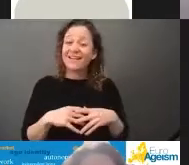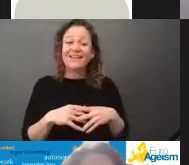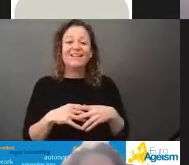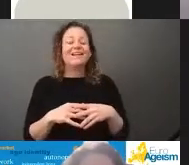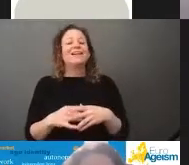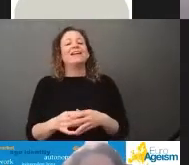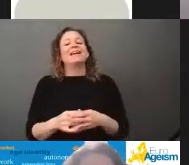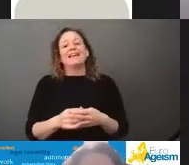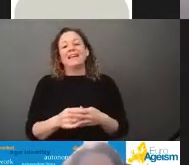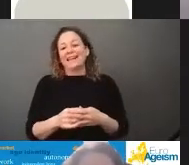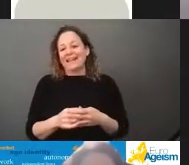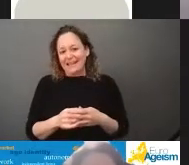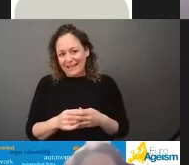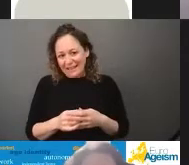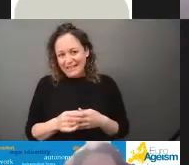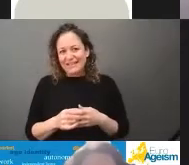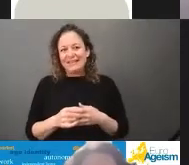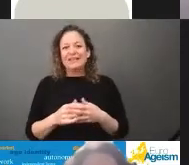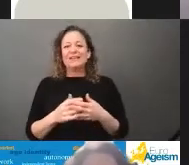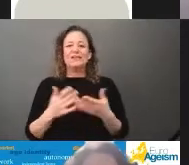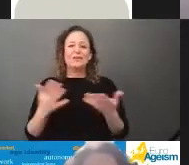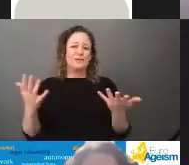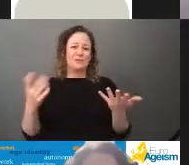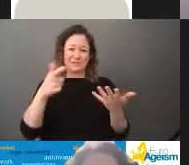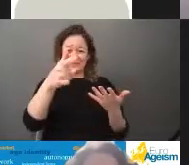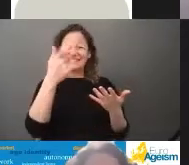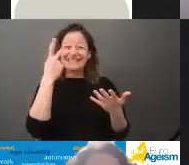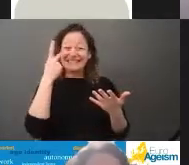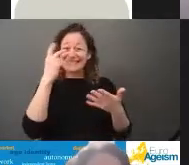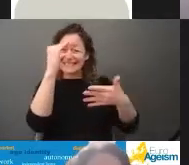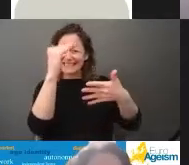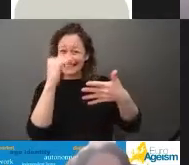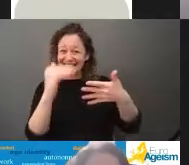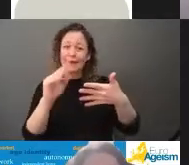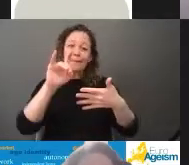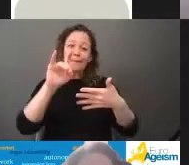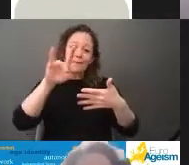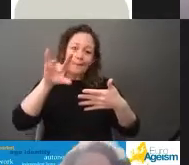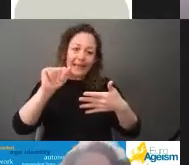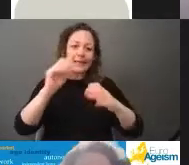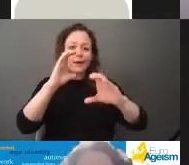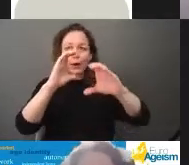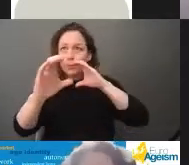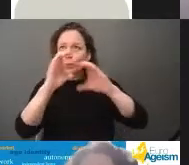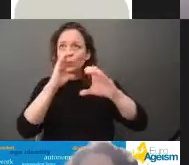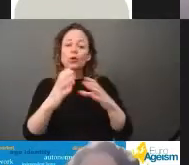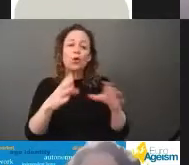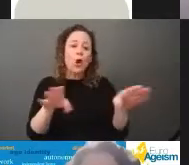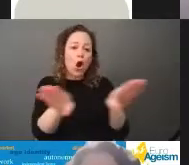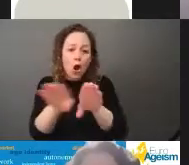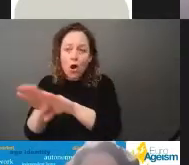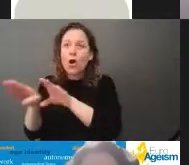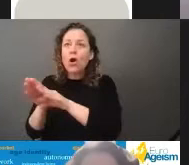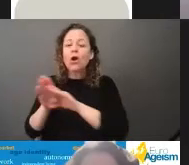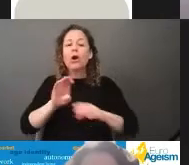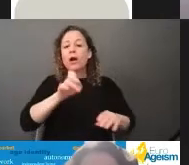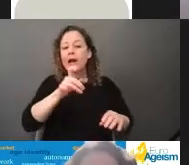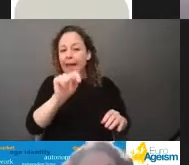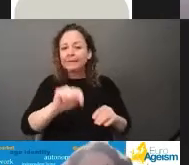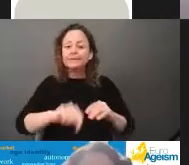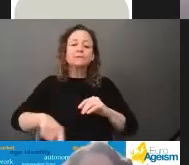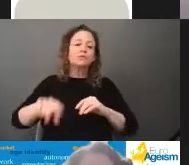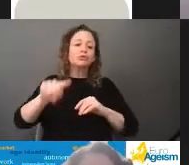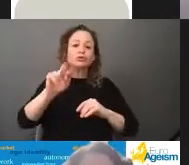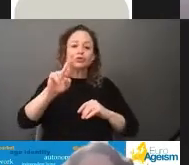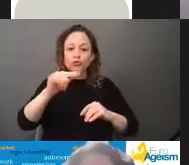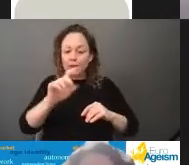any of these issues that you see here on the screen, any of the measures or communications that have taken place during the pandemic.